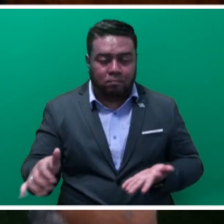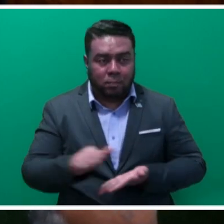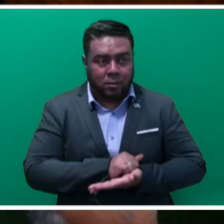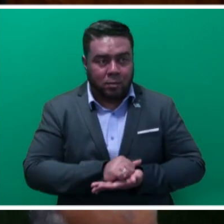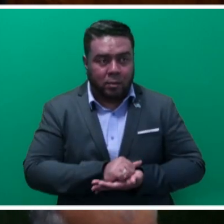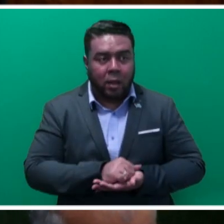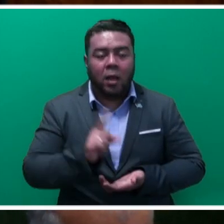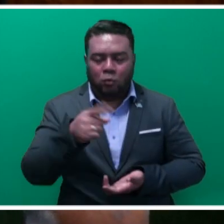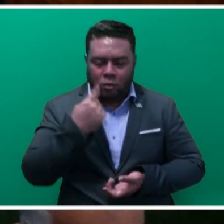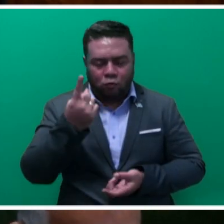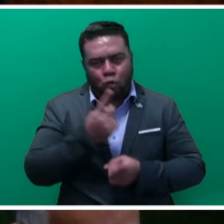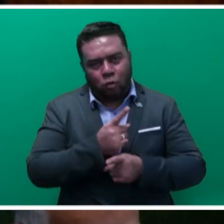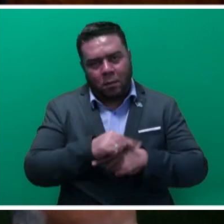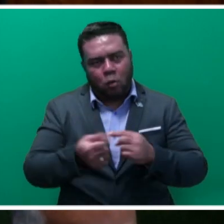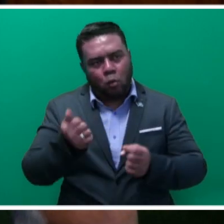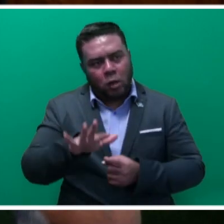in Parliament.